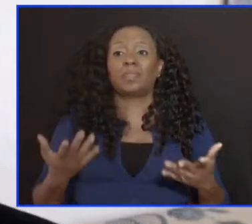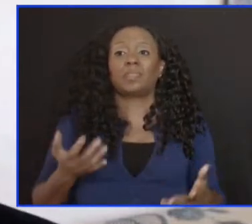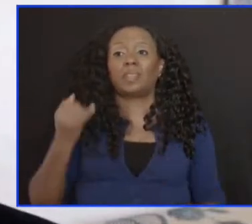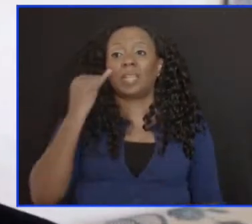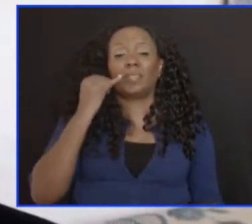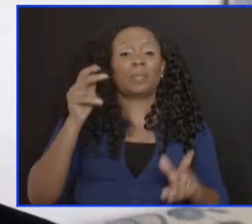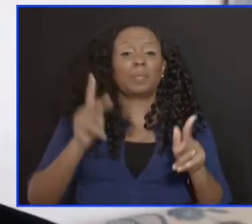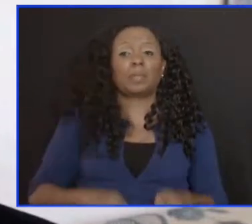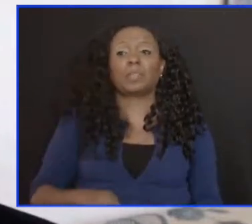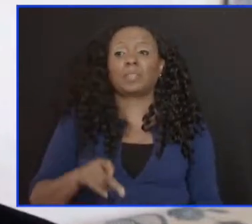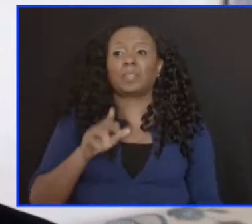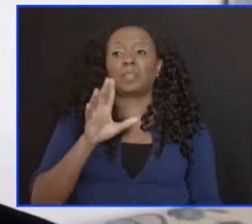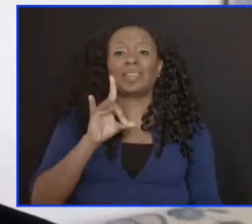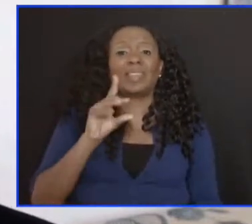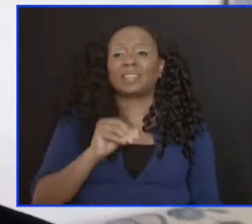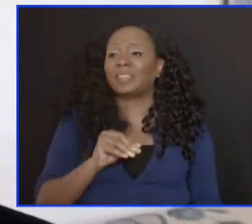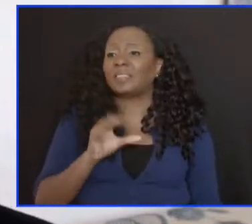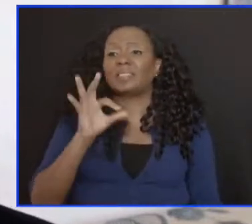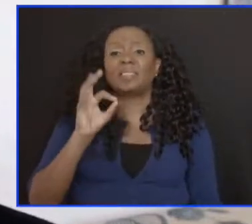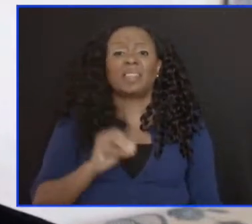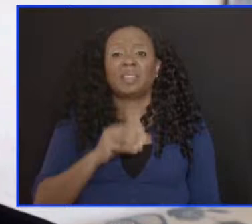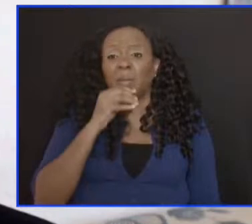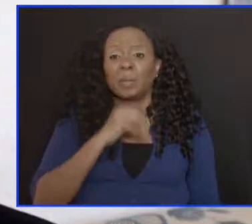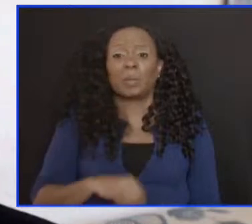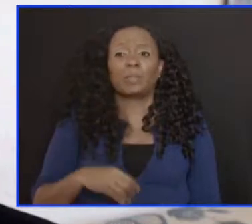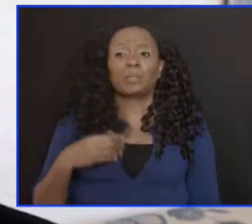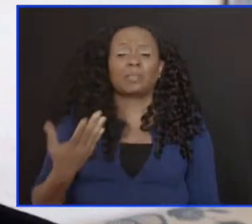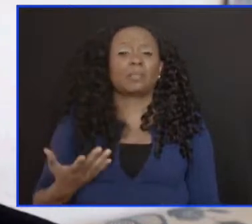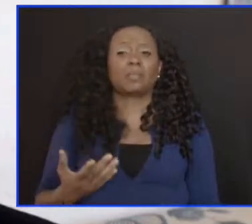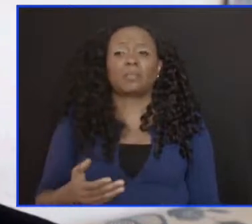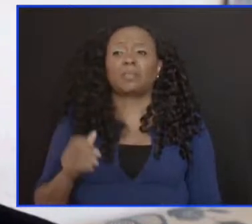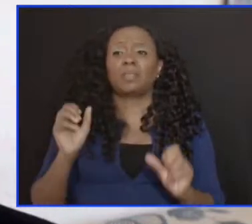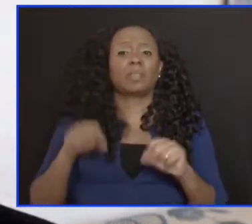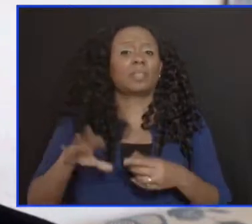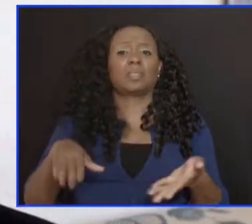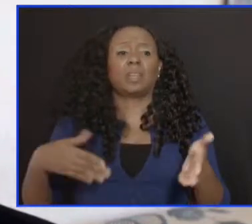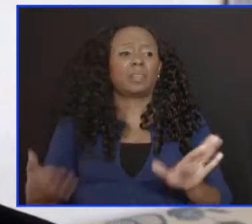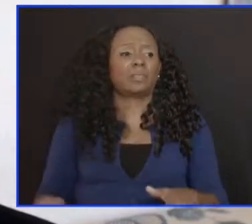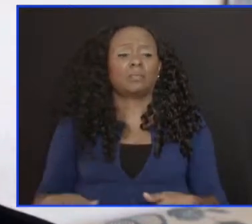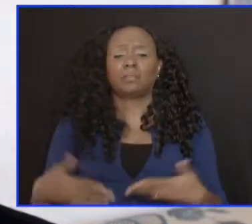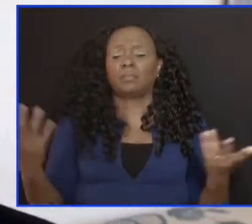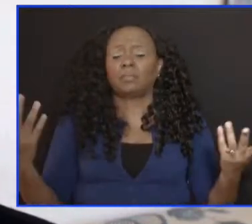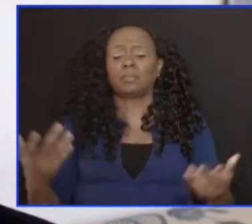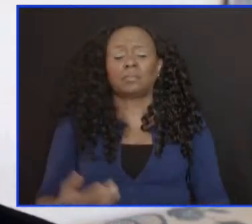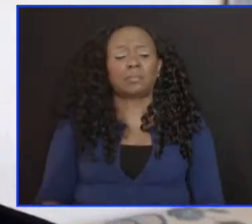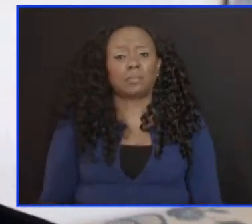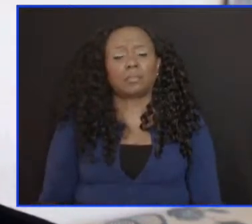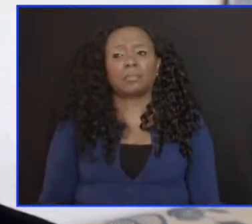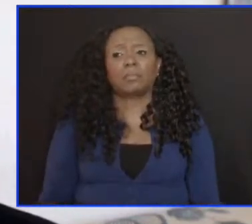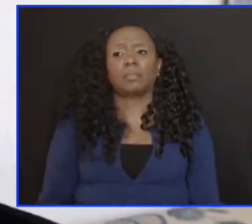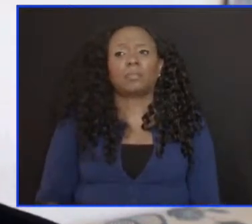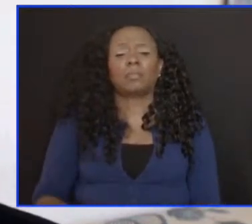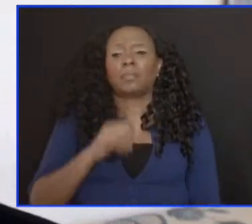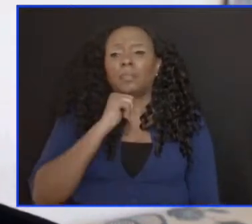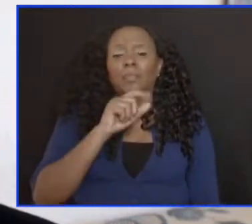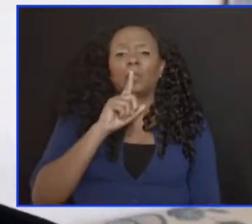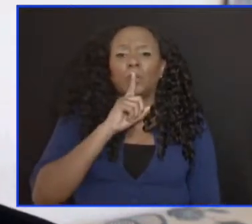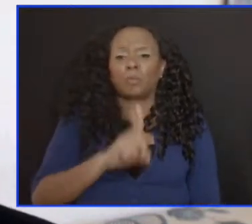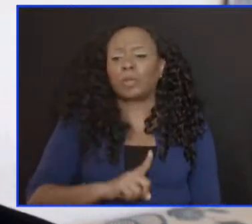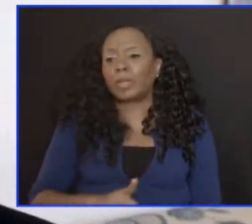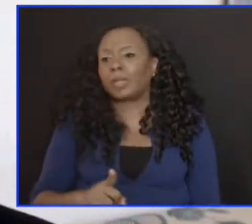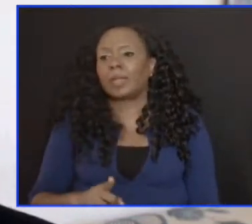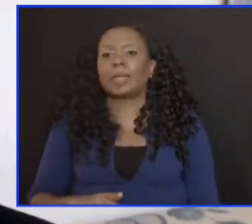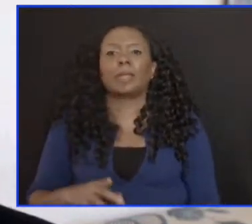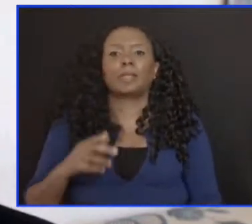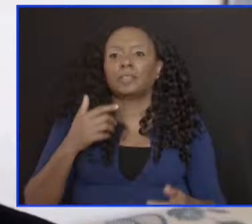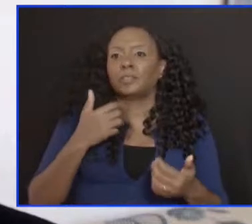is 89 and 90 years of age, they could as well go long. We really should not be held back